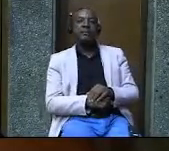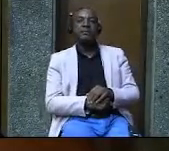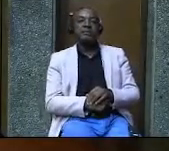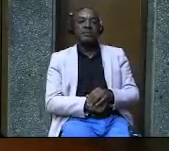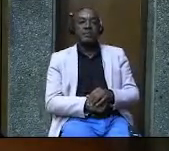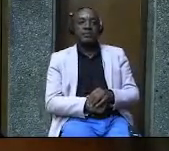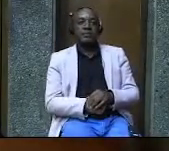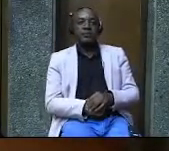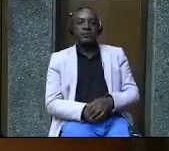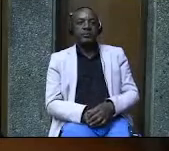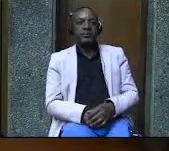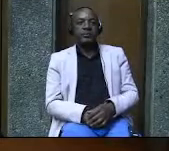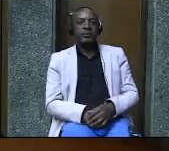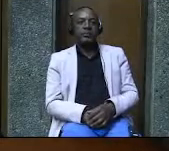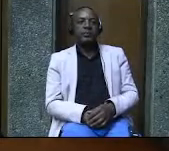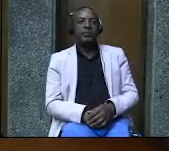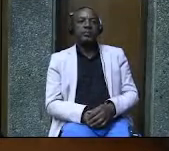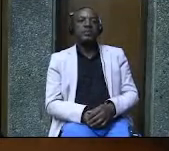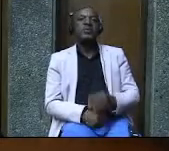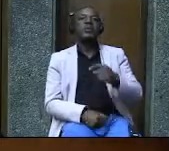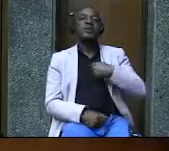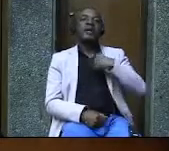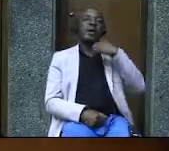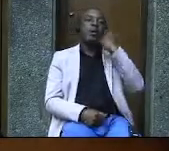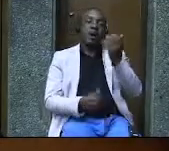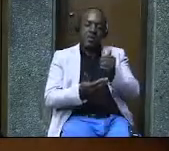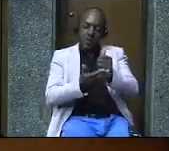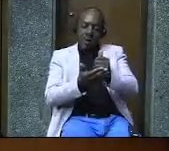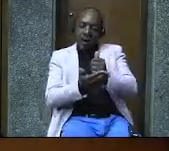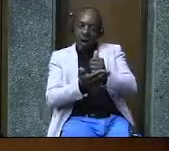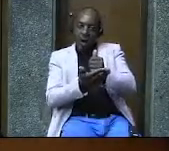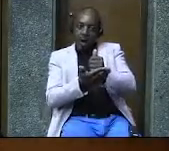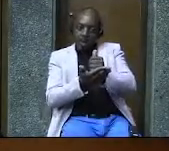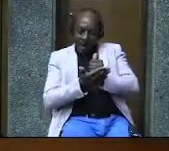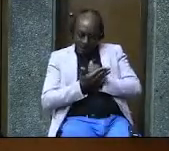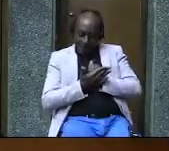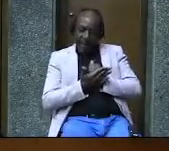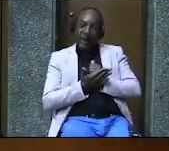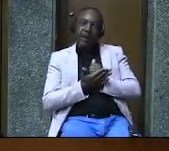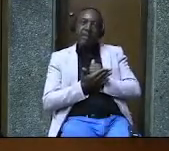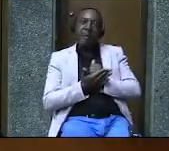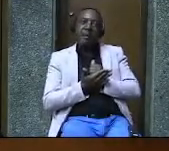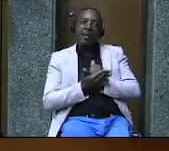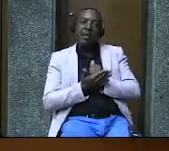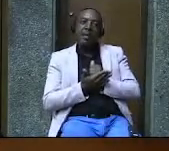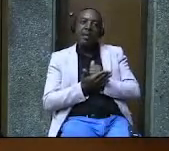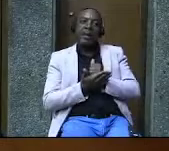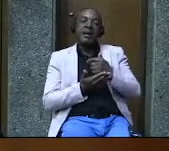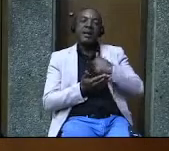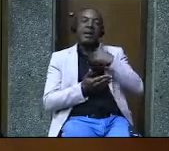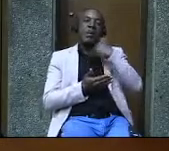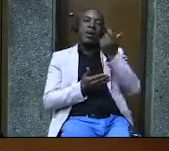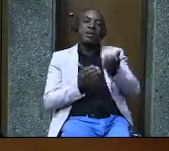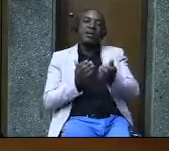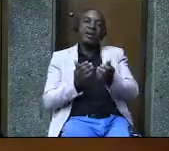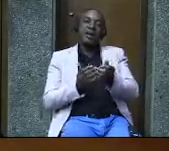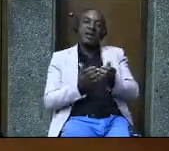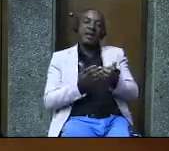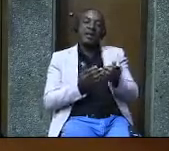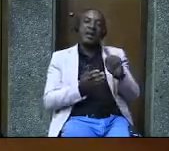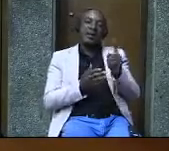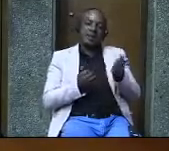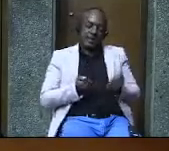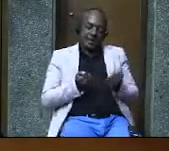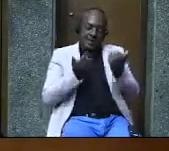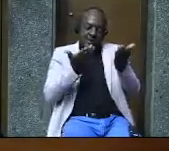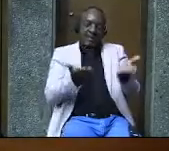rula jwale ntho re kopang re batla go thuswa ka moka diplotong re na re tse jwang bana re batla di service ha hona ditsela ha hona